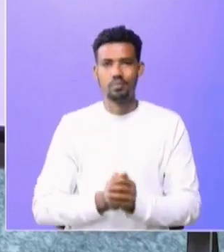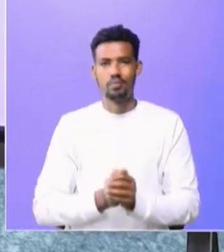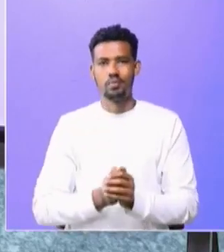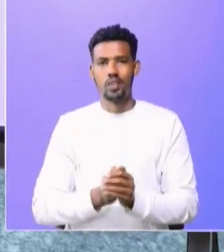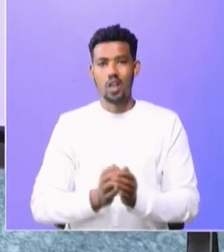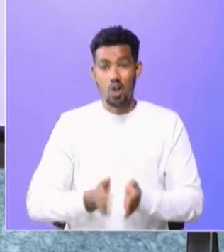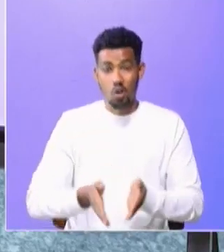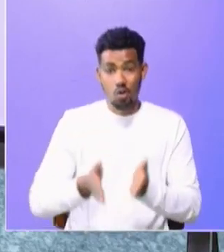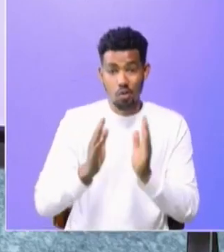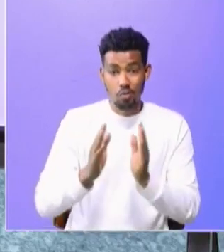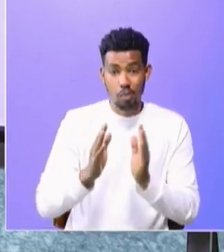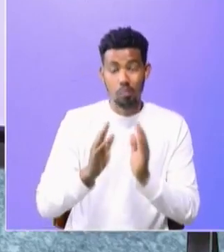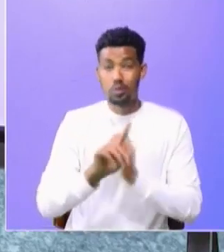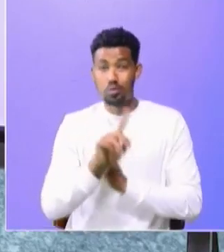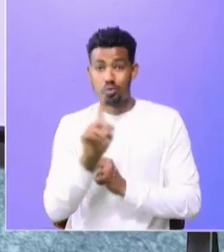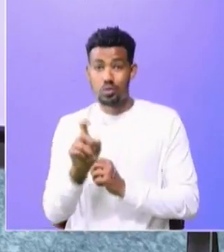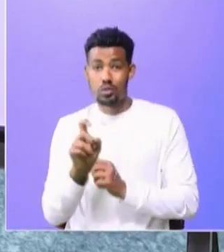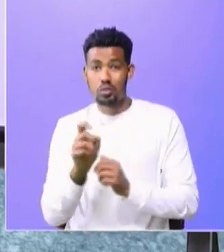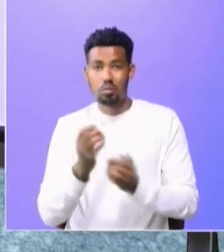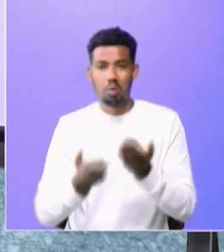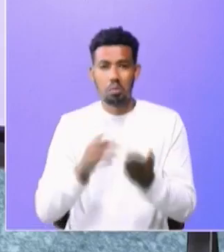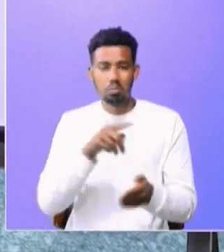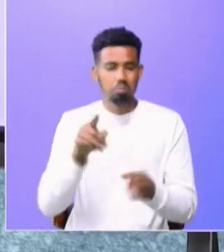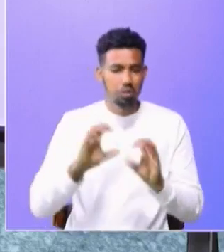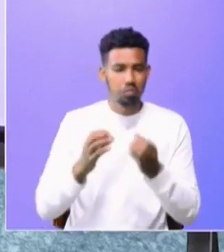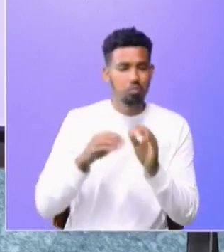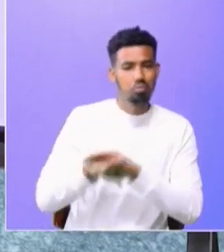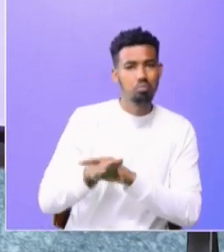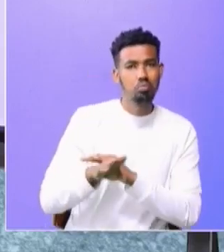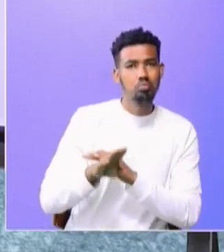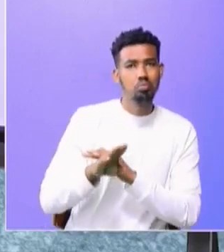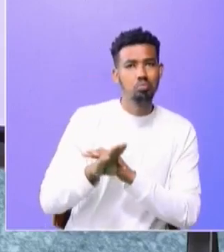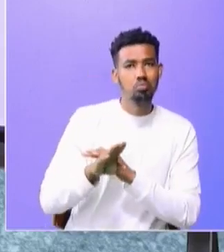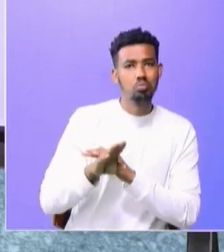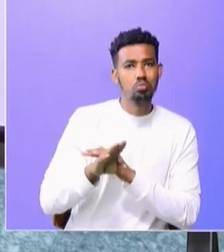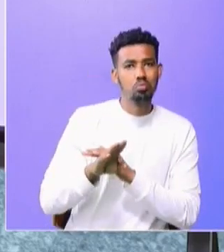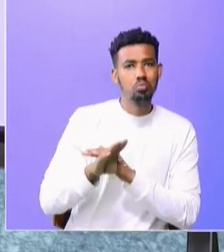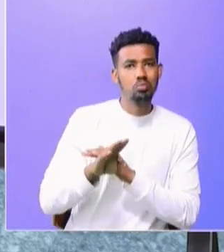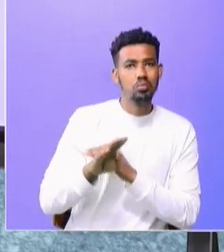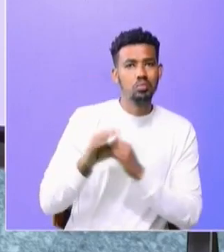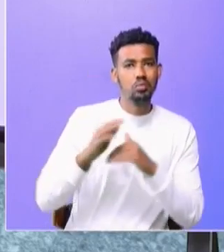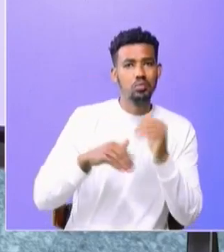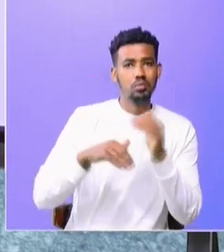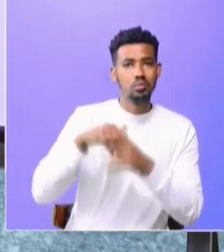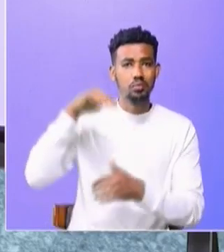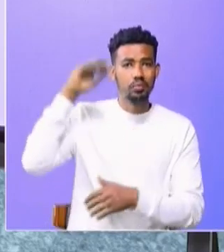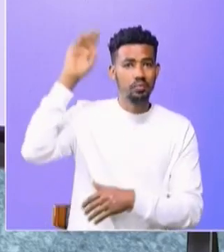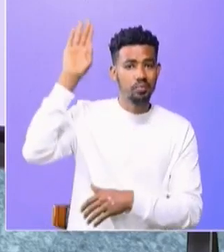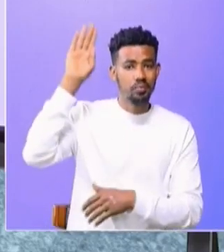in the classroom, you just raise your hands and ask your teacher, may I borrow? I'm sorry.